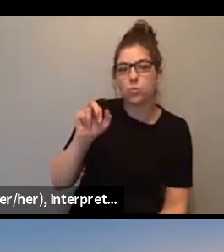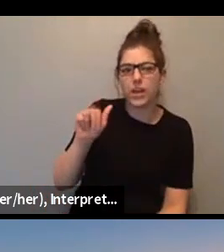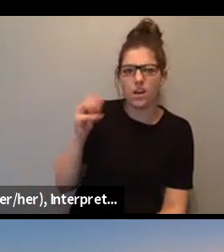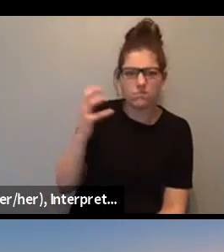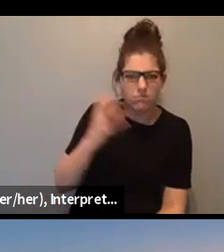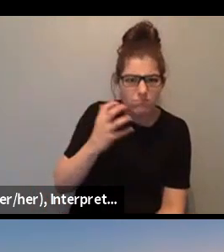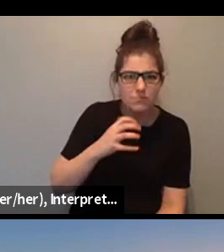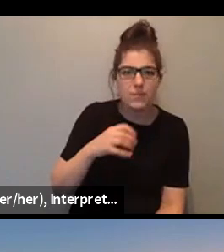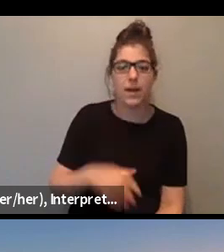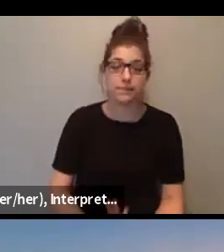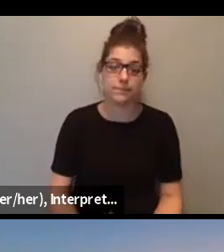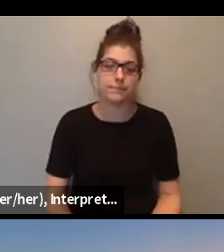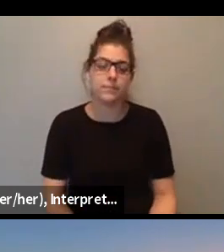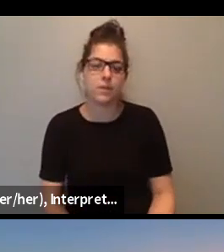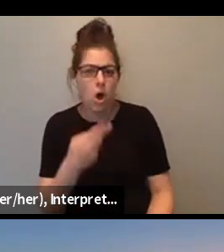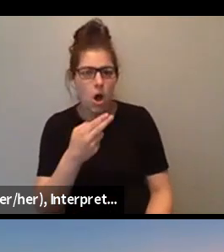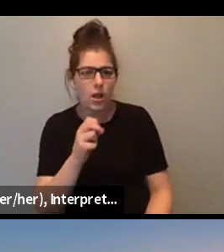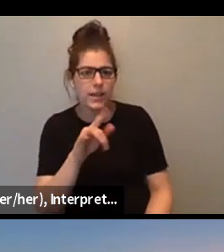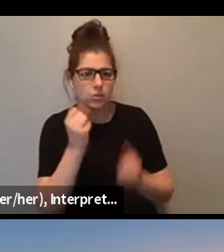So, I'm sorry, go ahead, Maria.